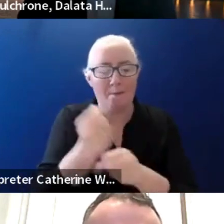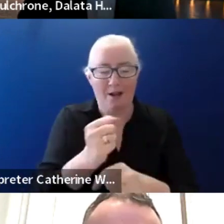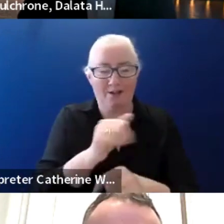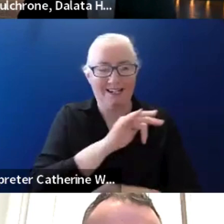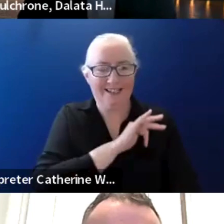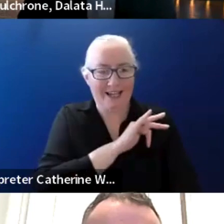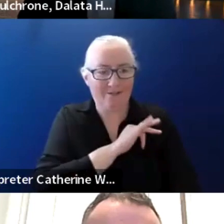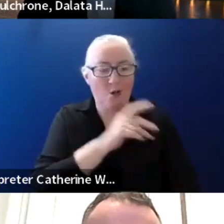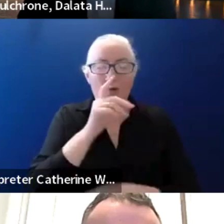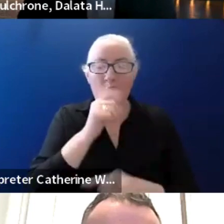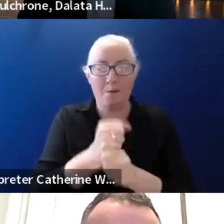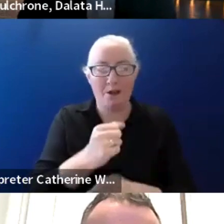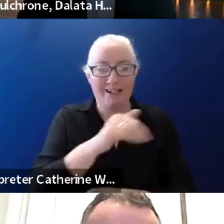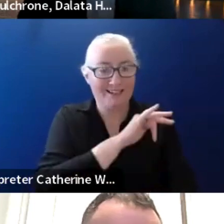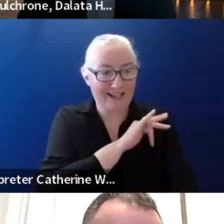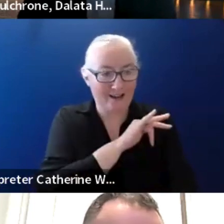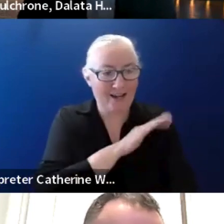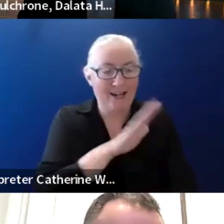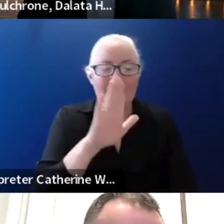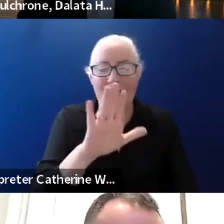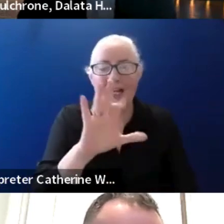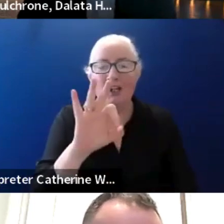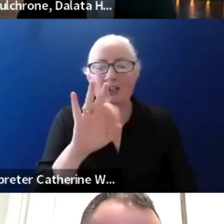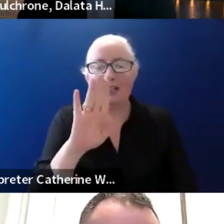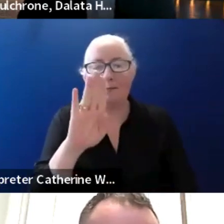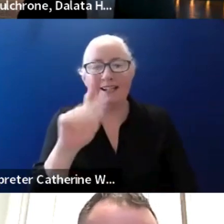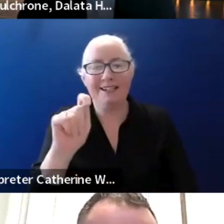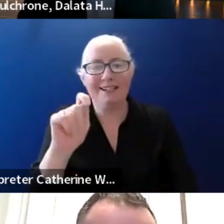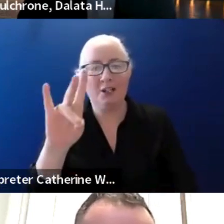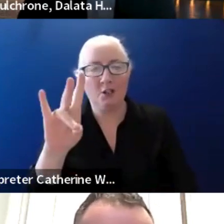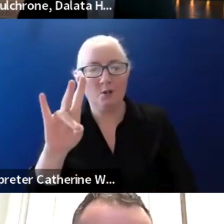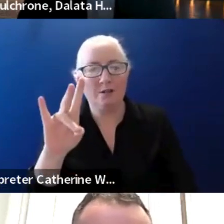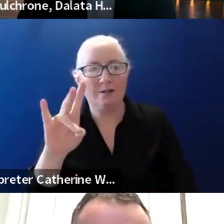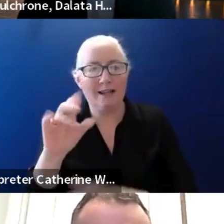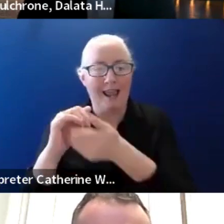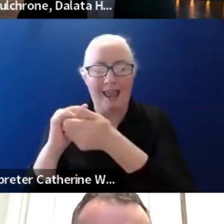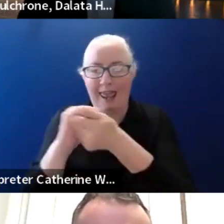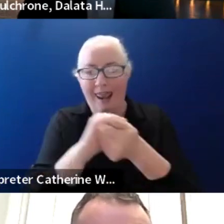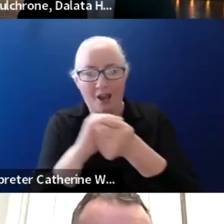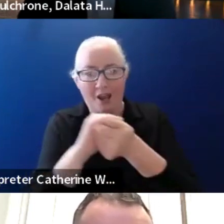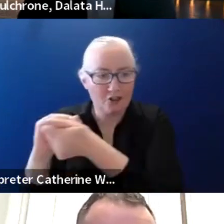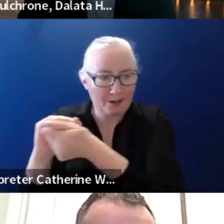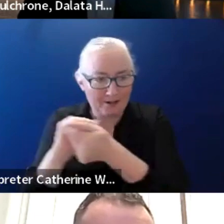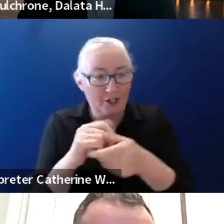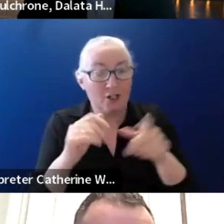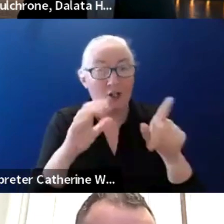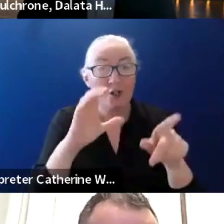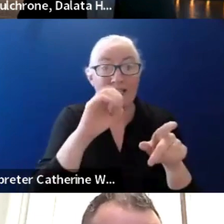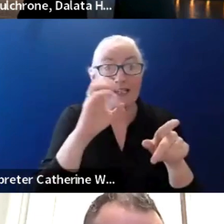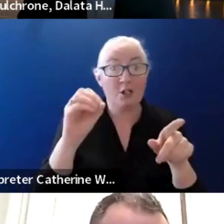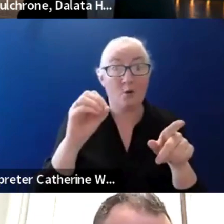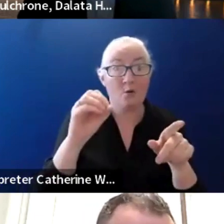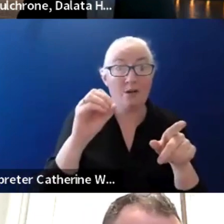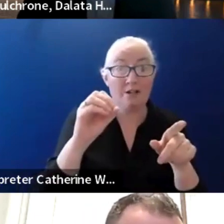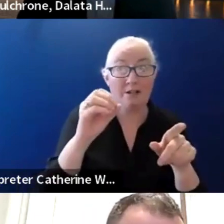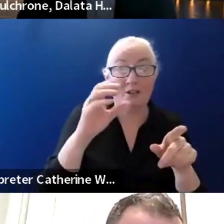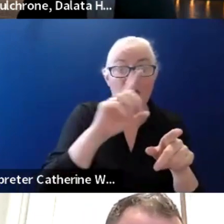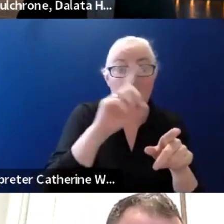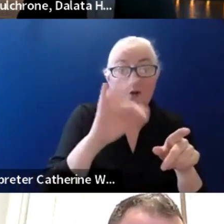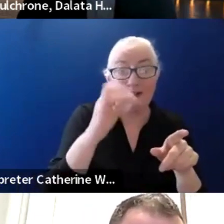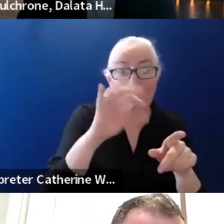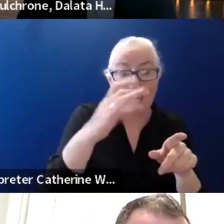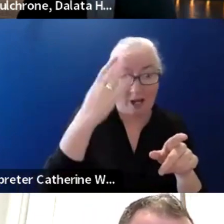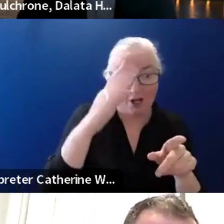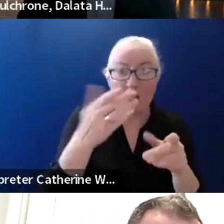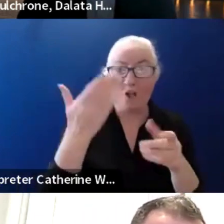myself, talking about myself and LGBTQ+ allyship, where I interviewed the CEO of Zurich Ireland, Anthony Brennan. And it speaks to the